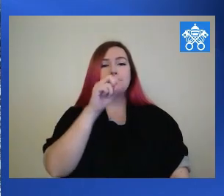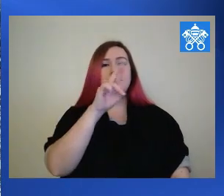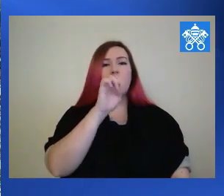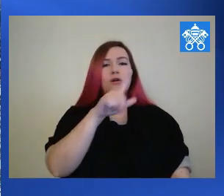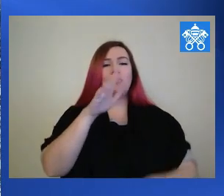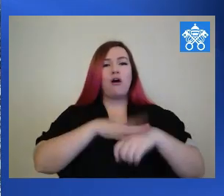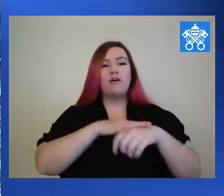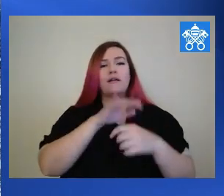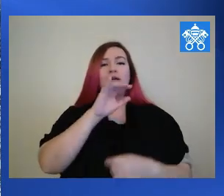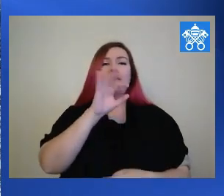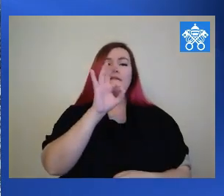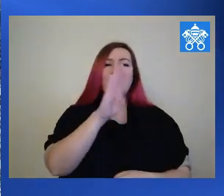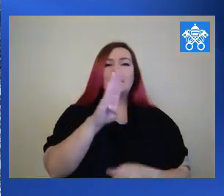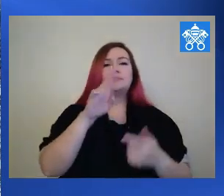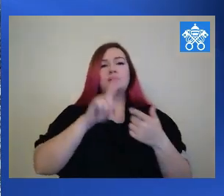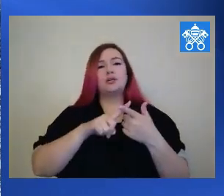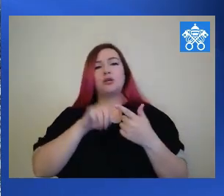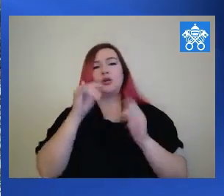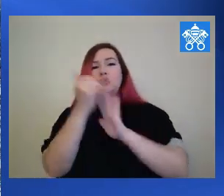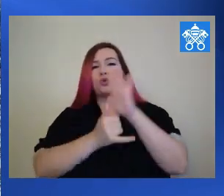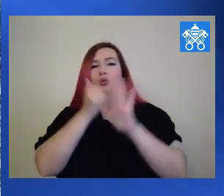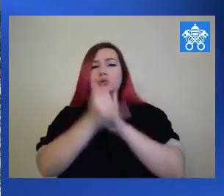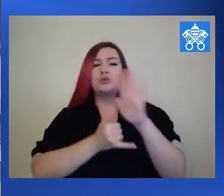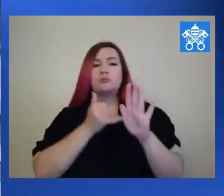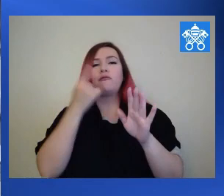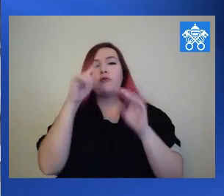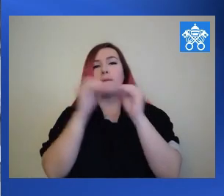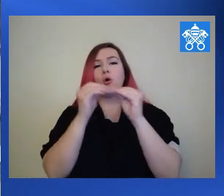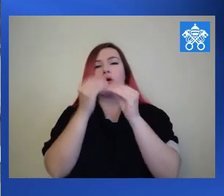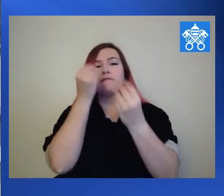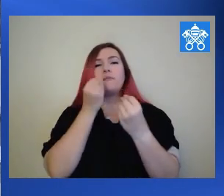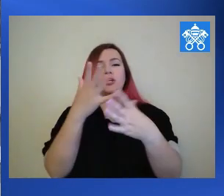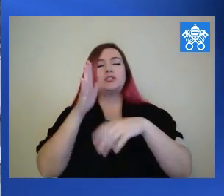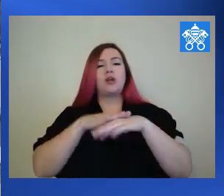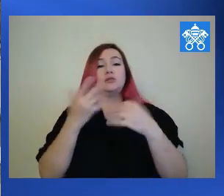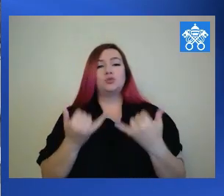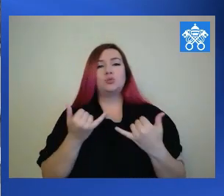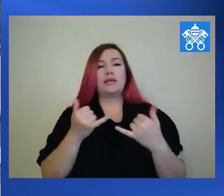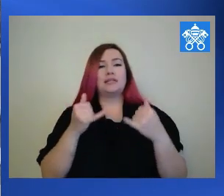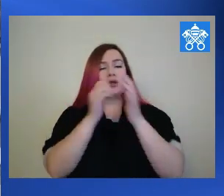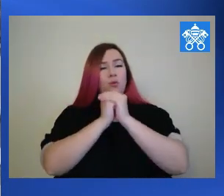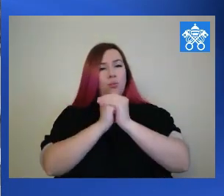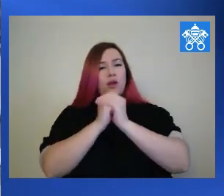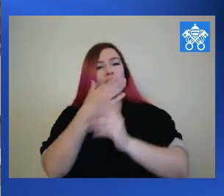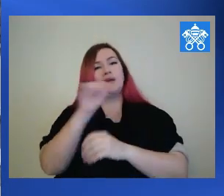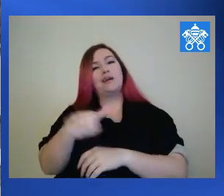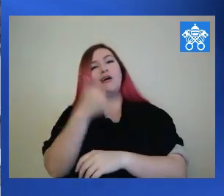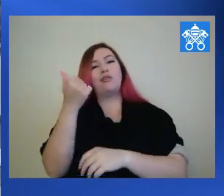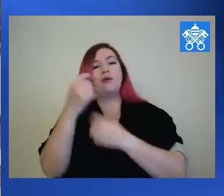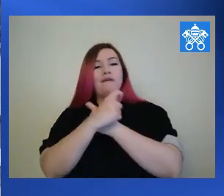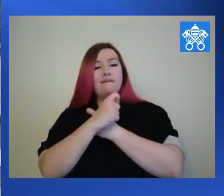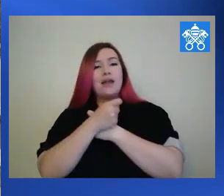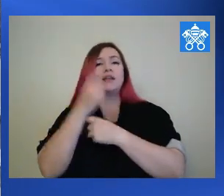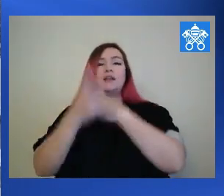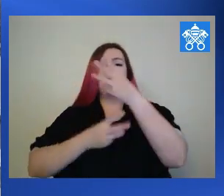Twitter accounts. You'll find full coverage of today's liturgy and Angelus, as well as other Vatican and world news.